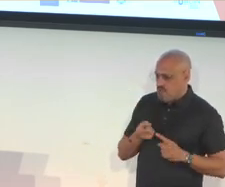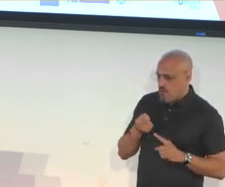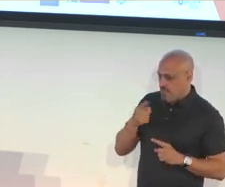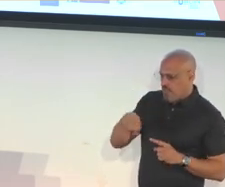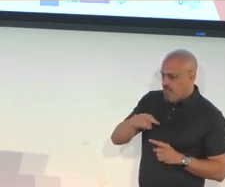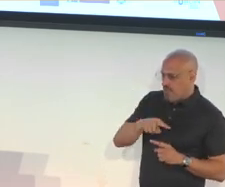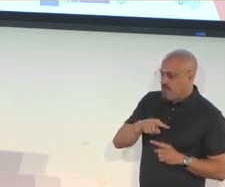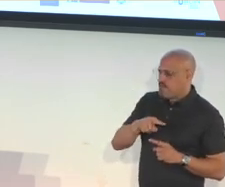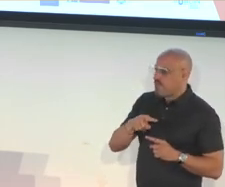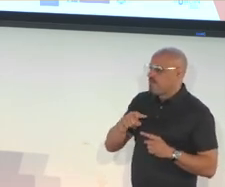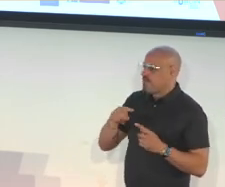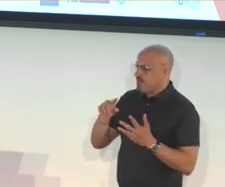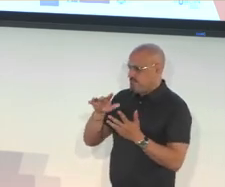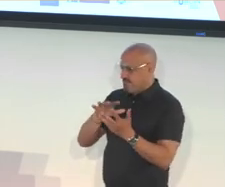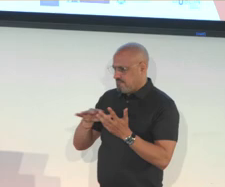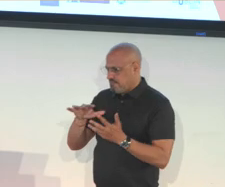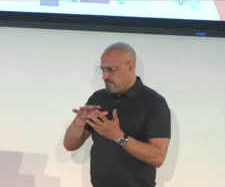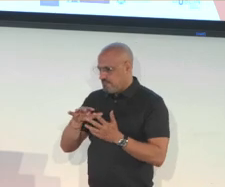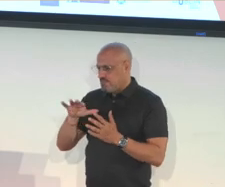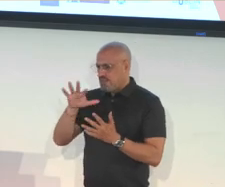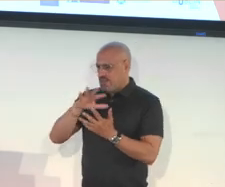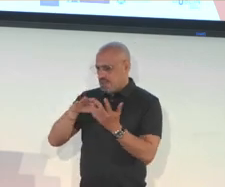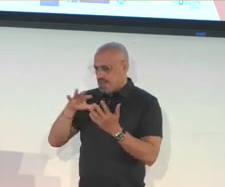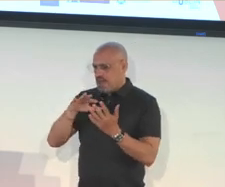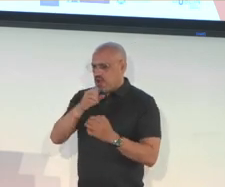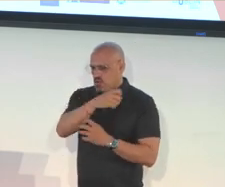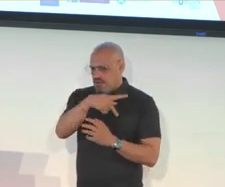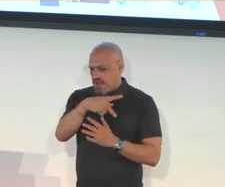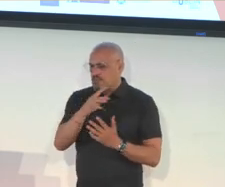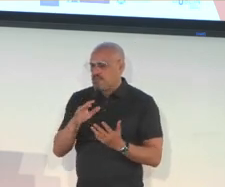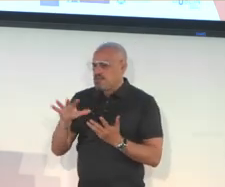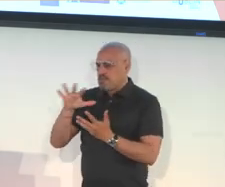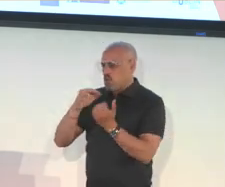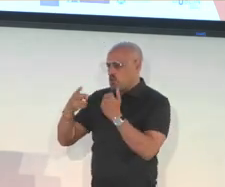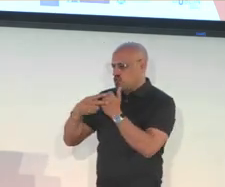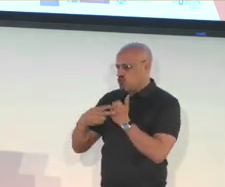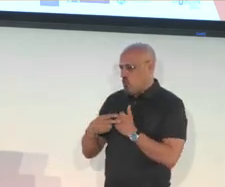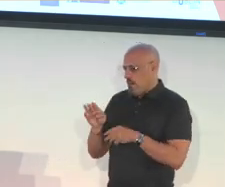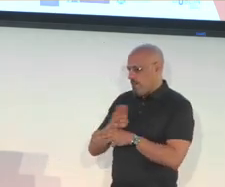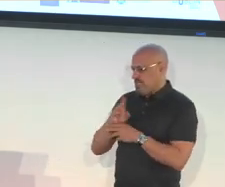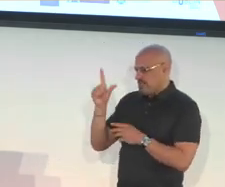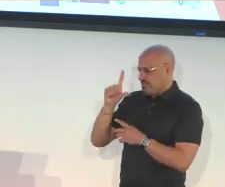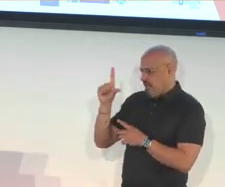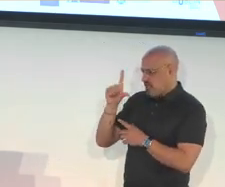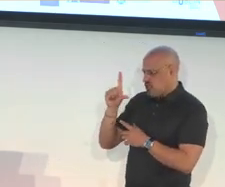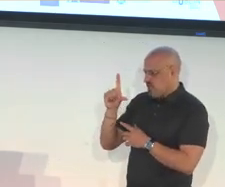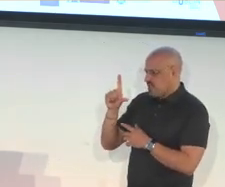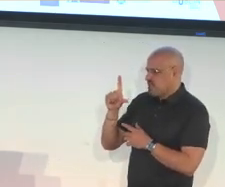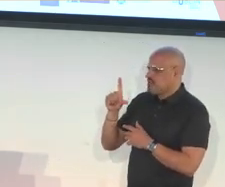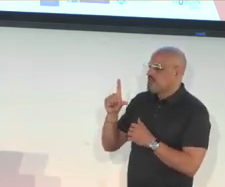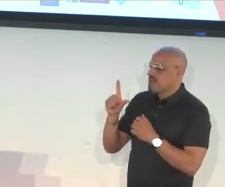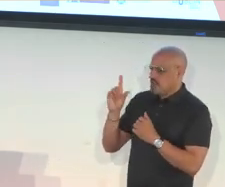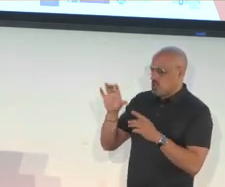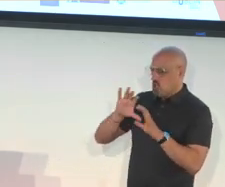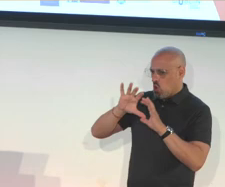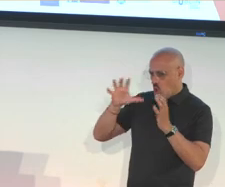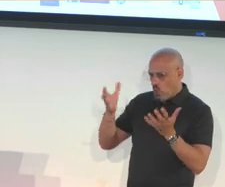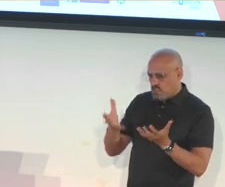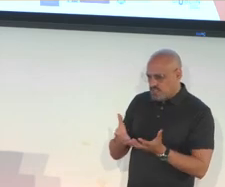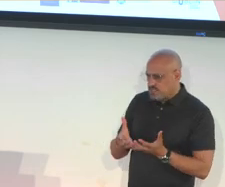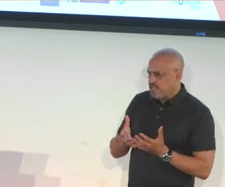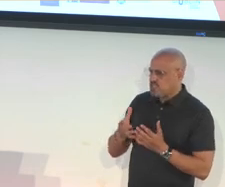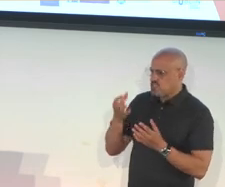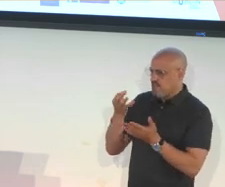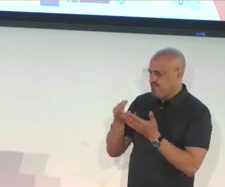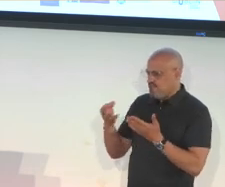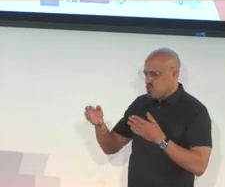app layer. The cloud layer will store my business logic, which will be, you know, lip localization, feature